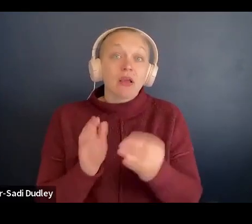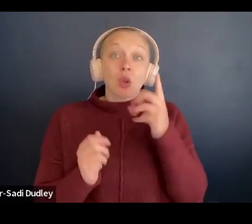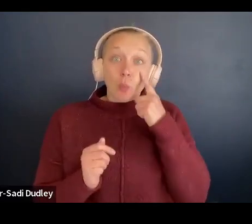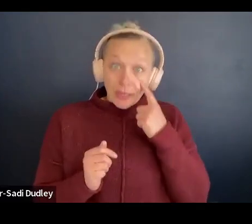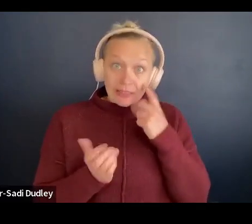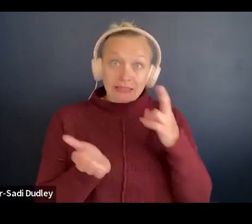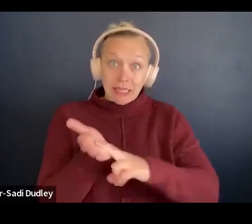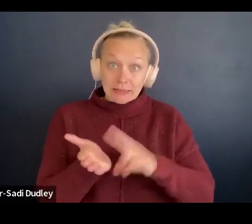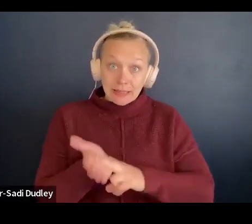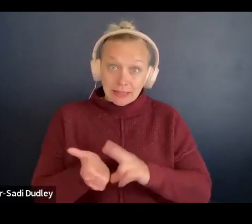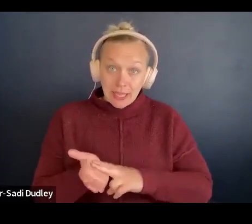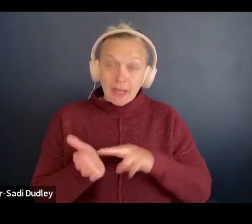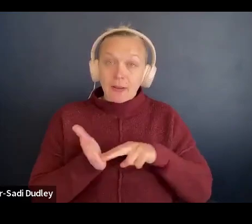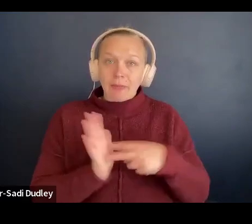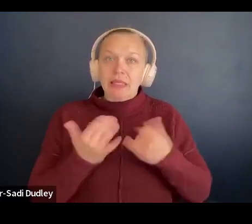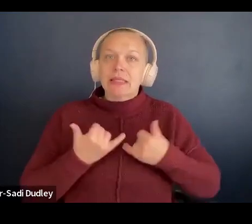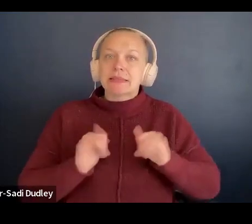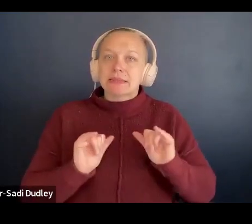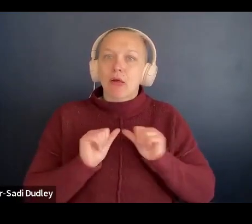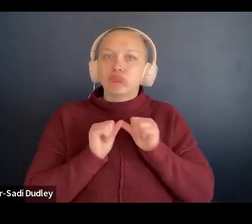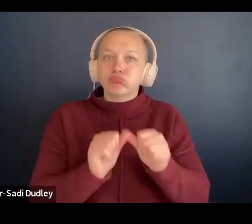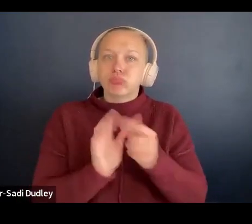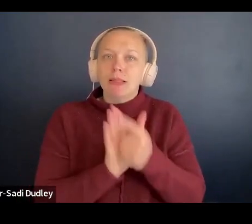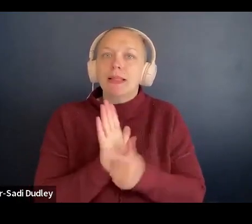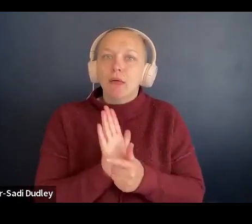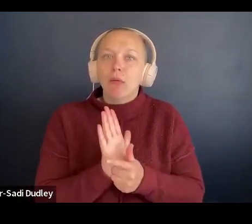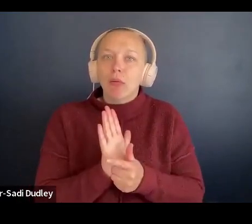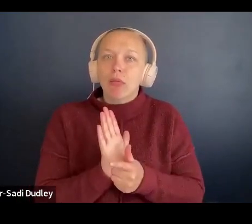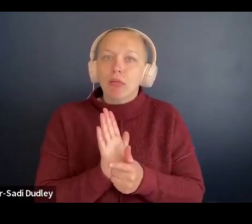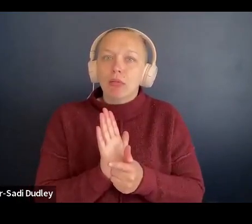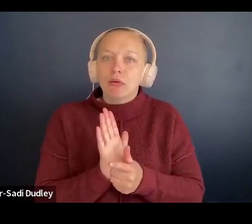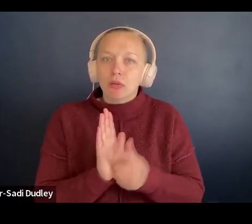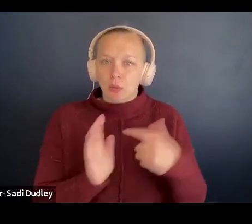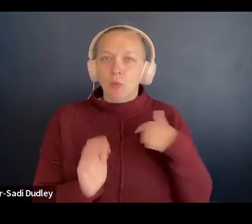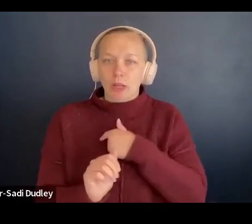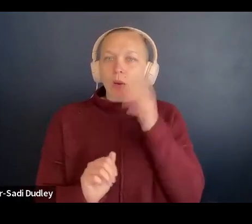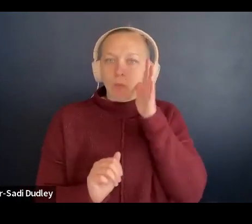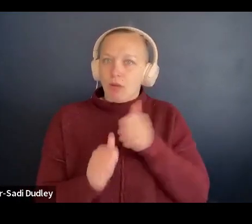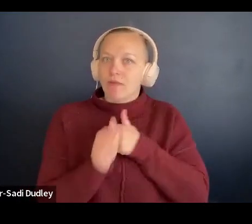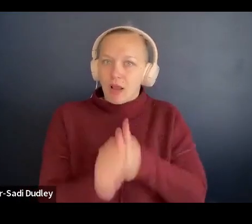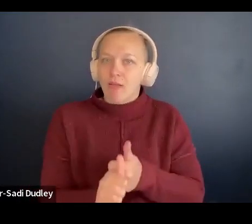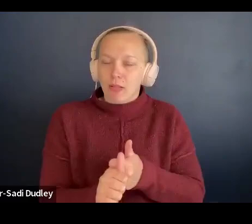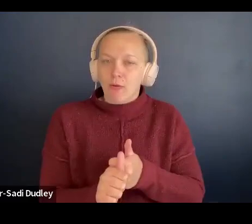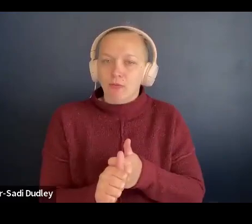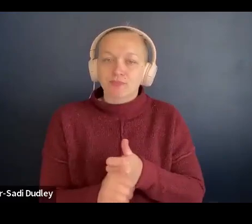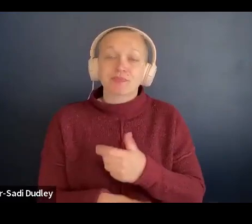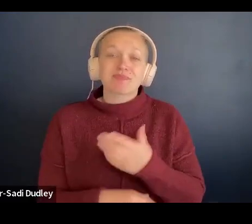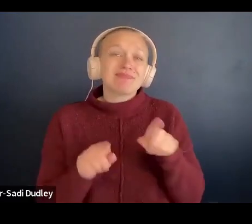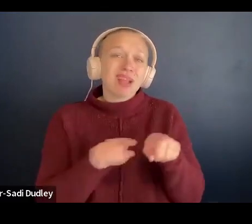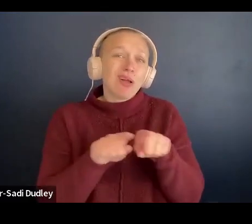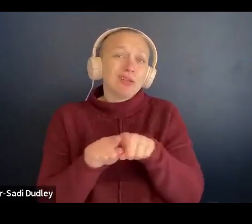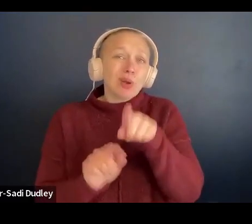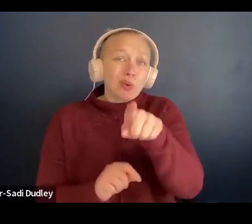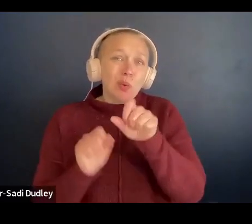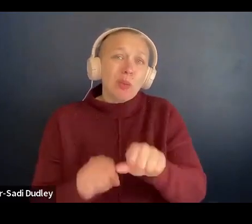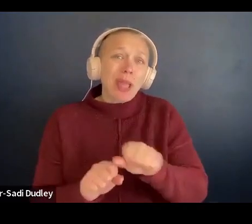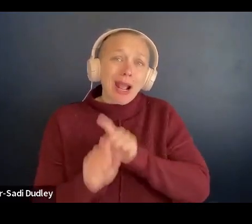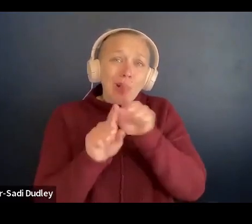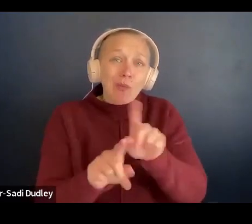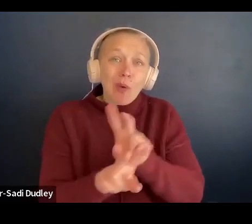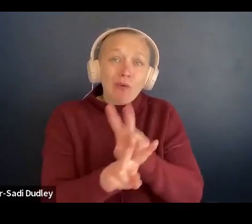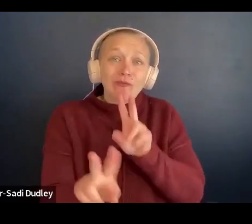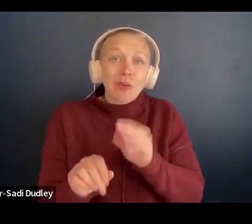funeral plans that are laid out in the healthcare directive. You can also go down to the funeral home and make a